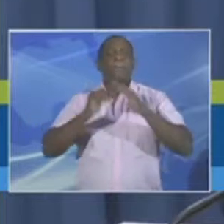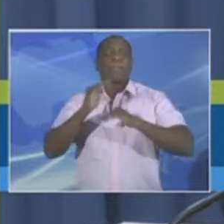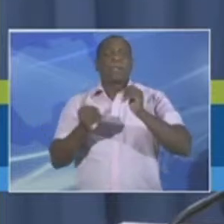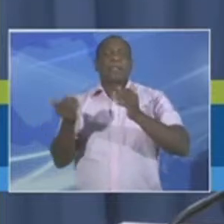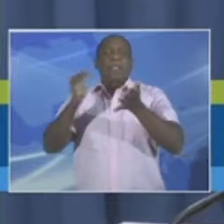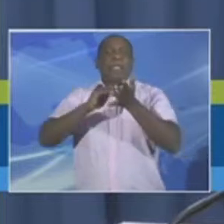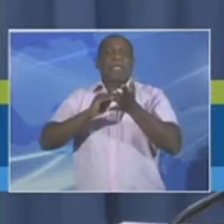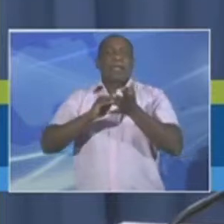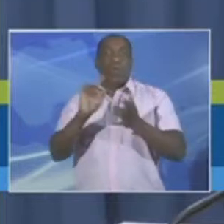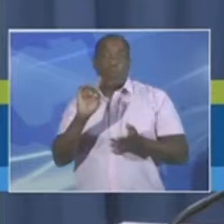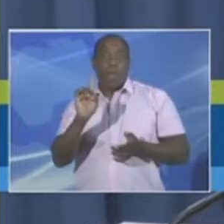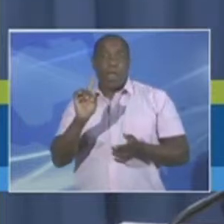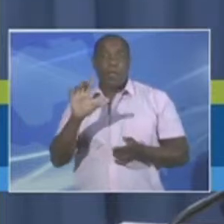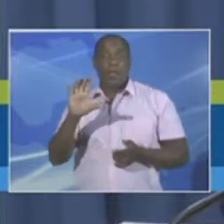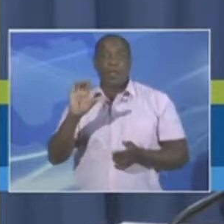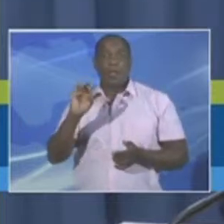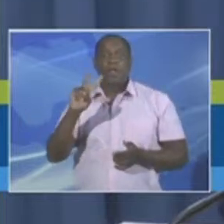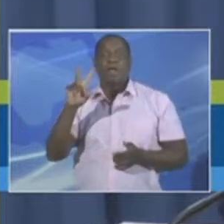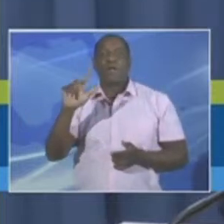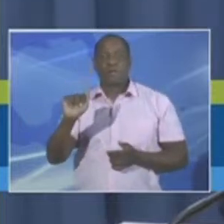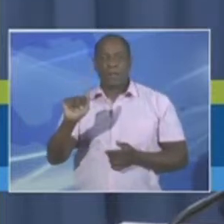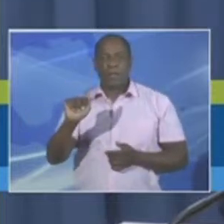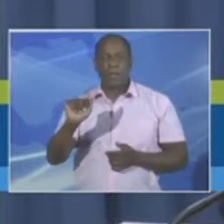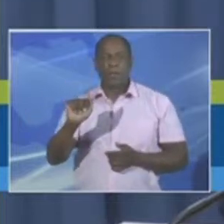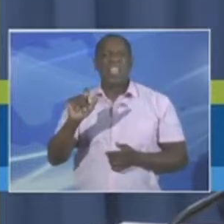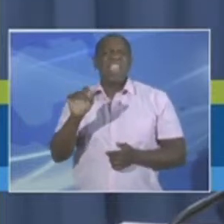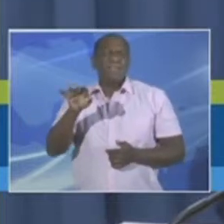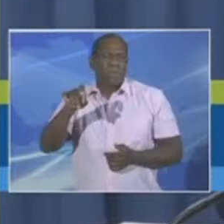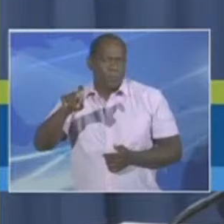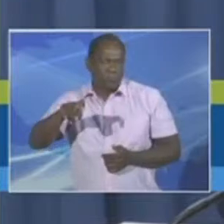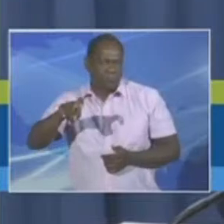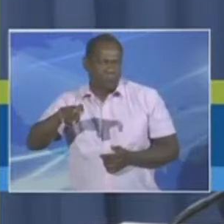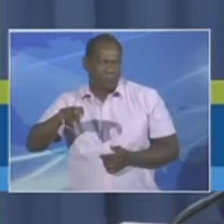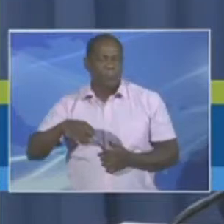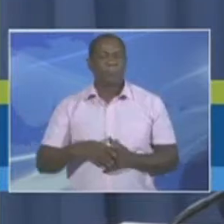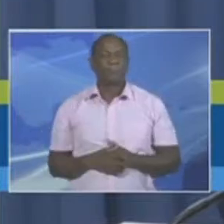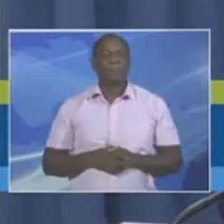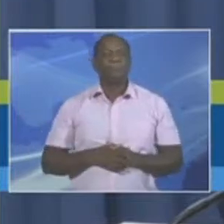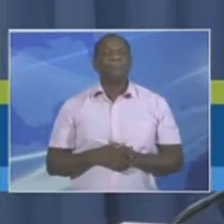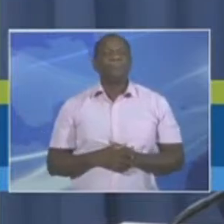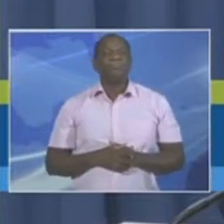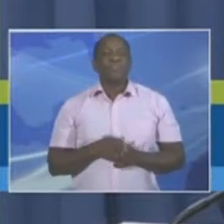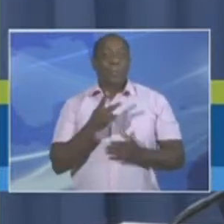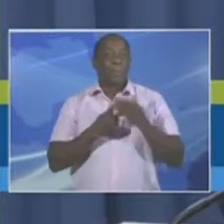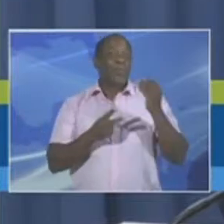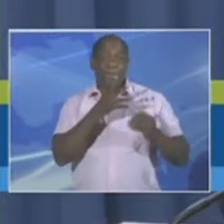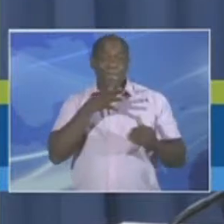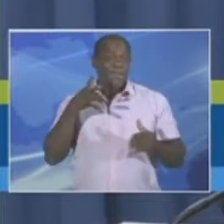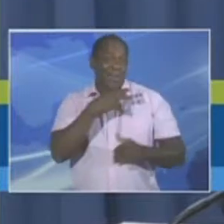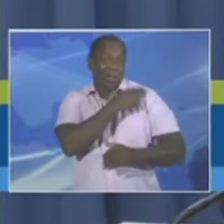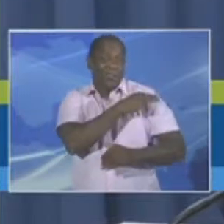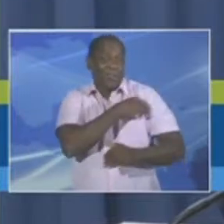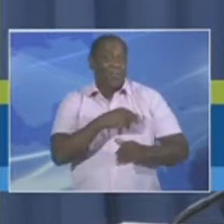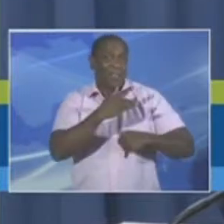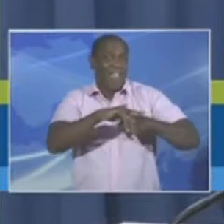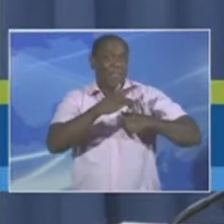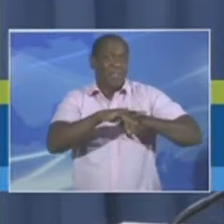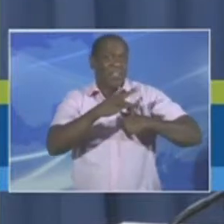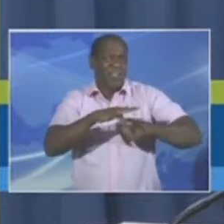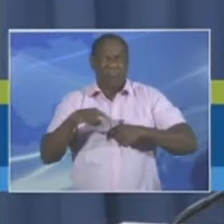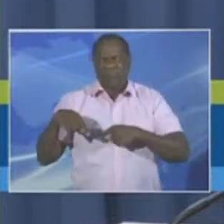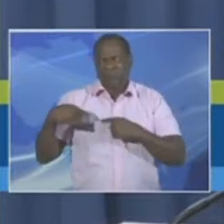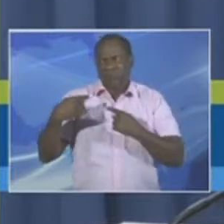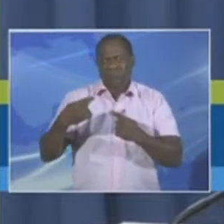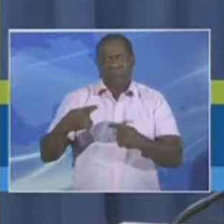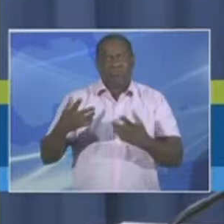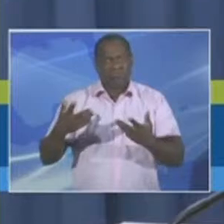Couva, if we need it. But right now, both field hospitals are empty and have been empty for a while. So that's the decommissioning